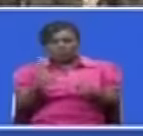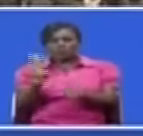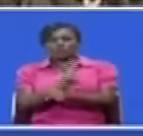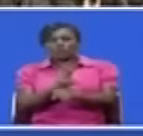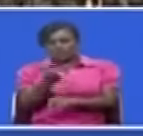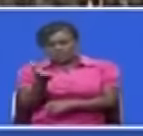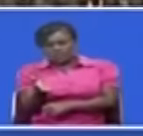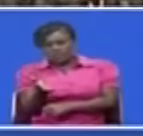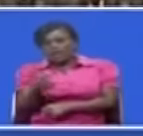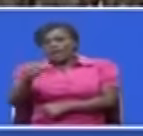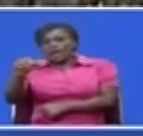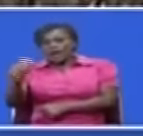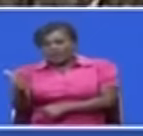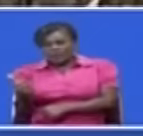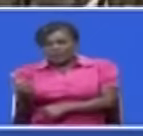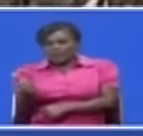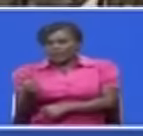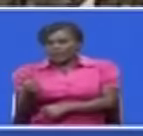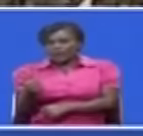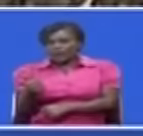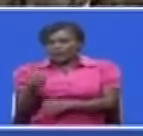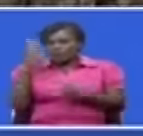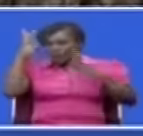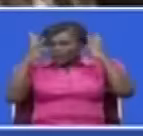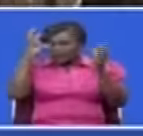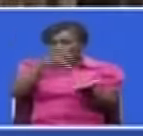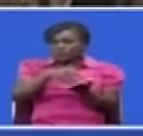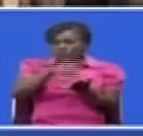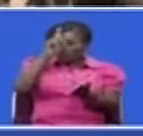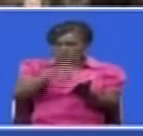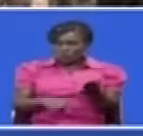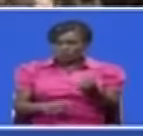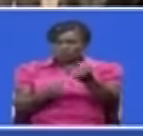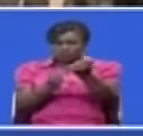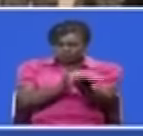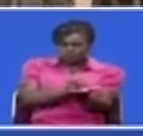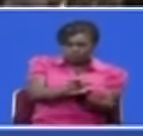those assets. Now, the other scary part is that they're able to fund them. Worse than that,